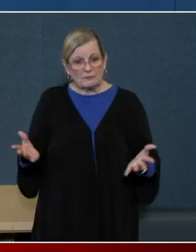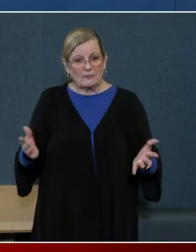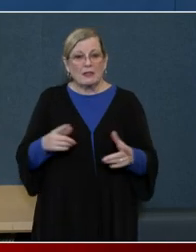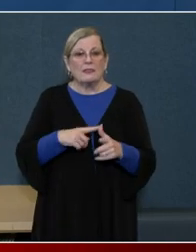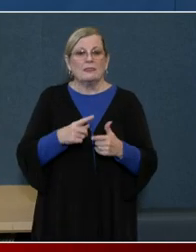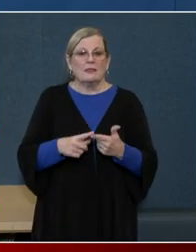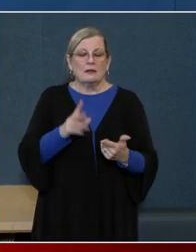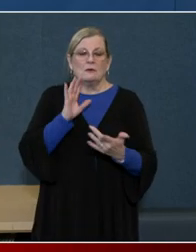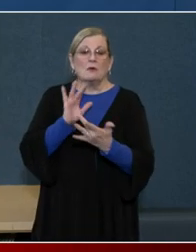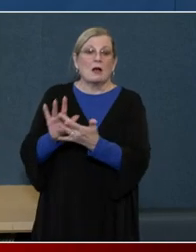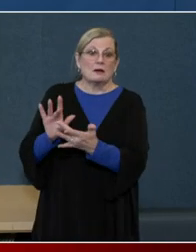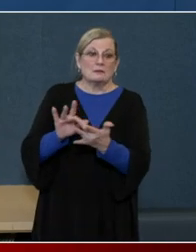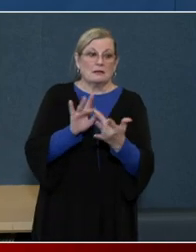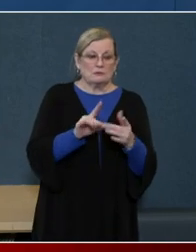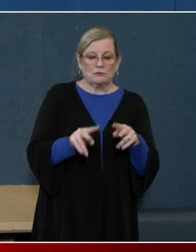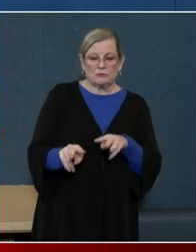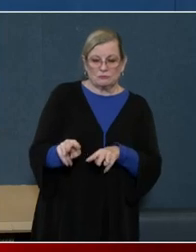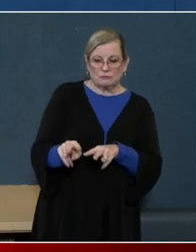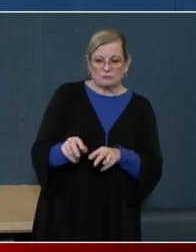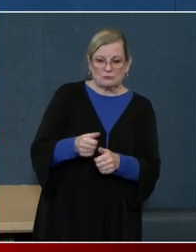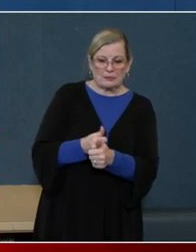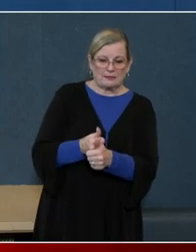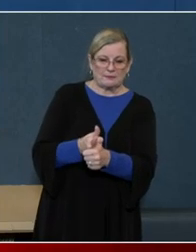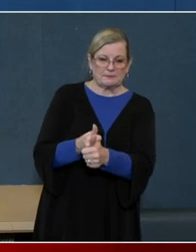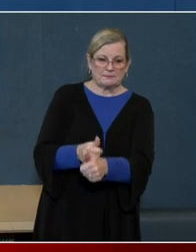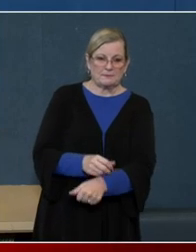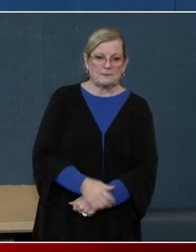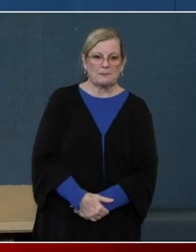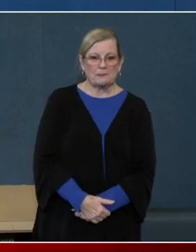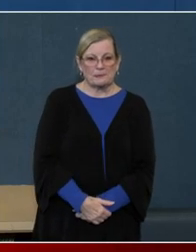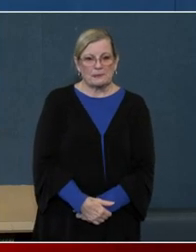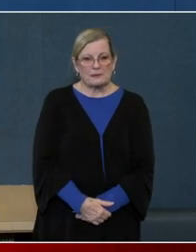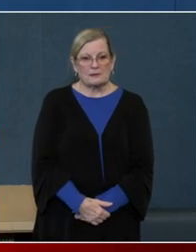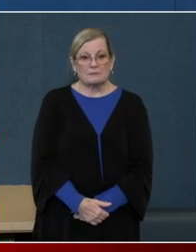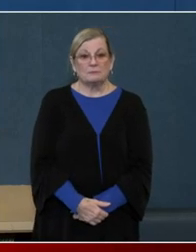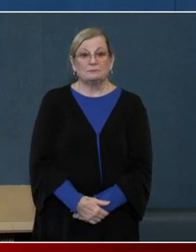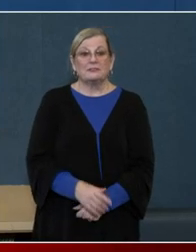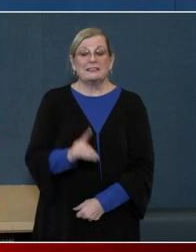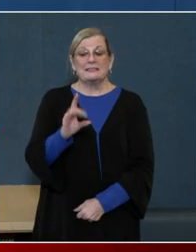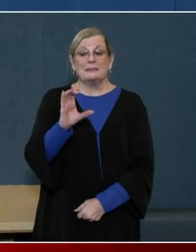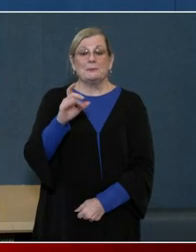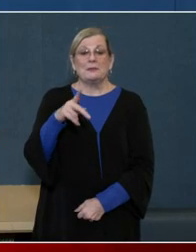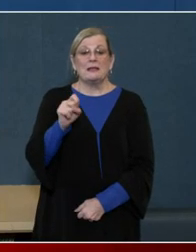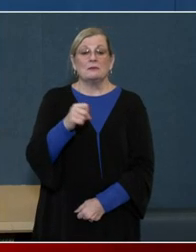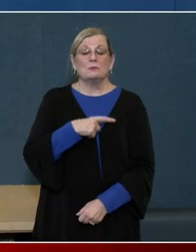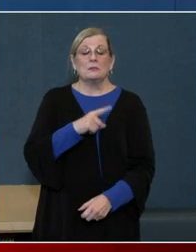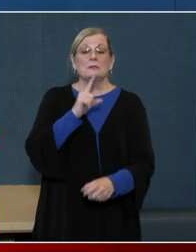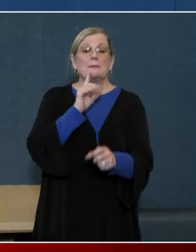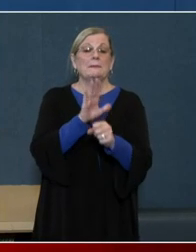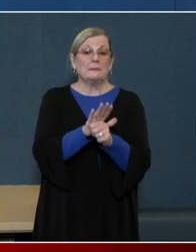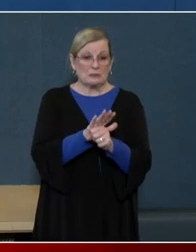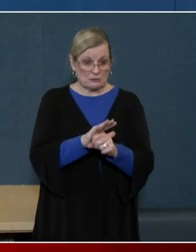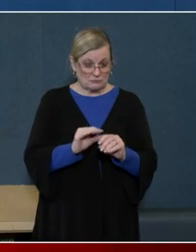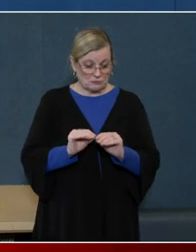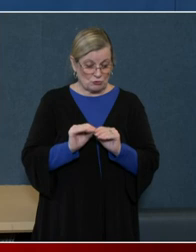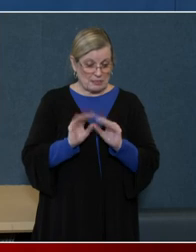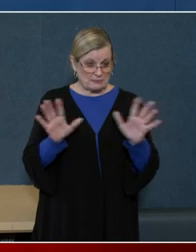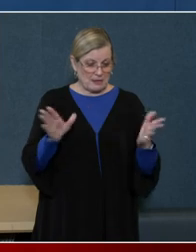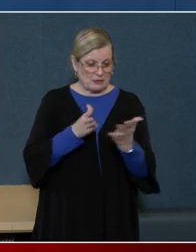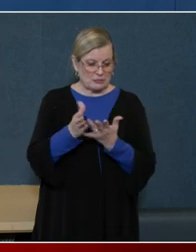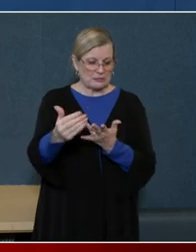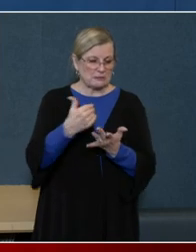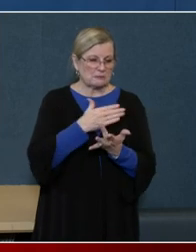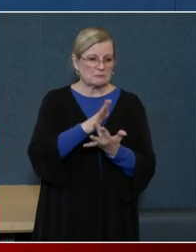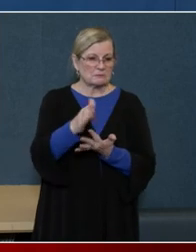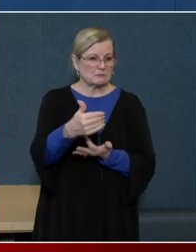would take place with the staff member. DCPS is committed to transparency as we think